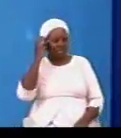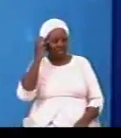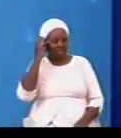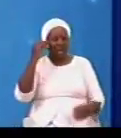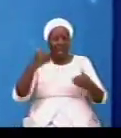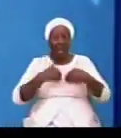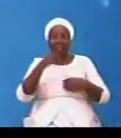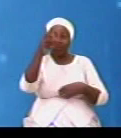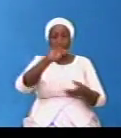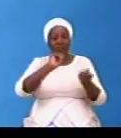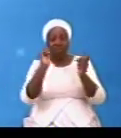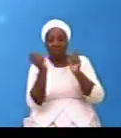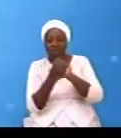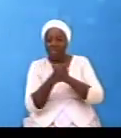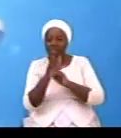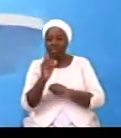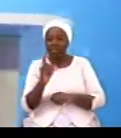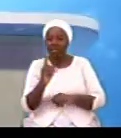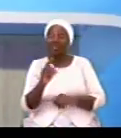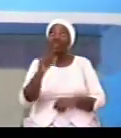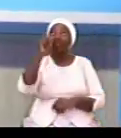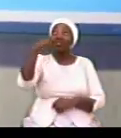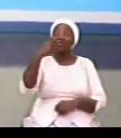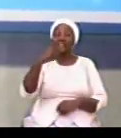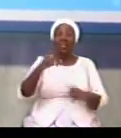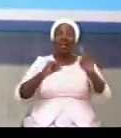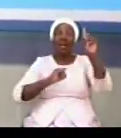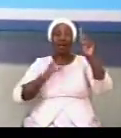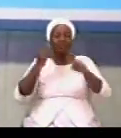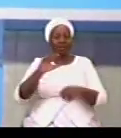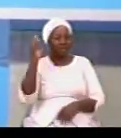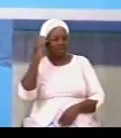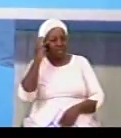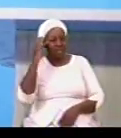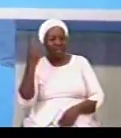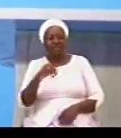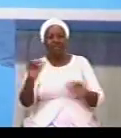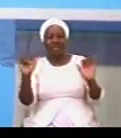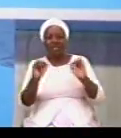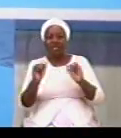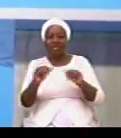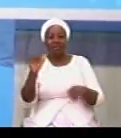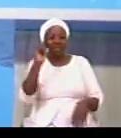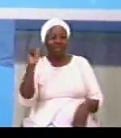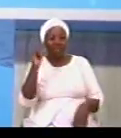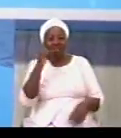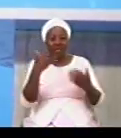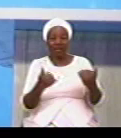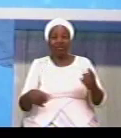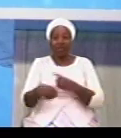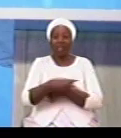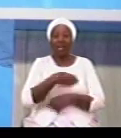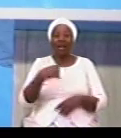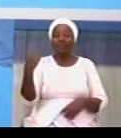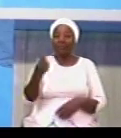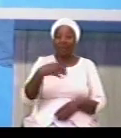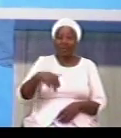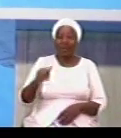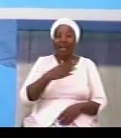hear. The same yesterday, today, and forever. And everything I'd ever promised is